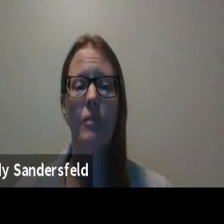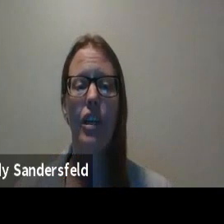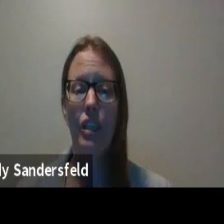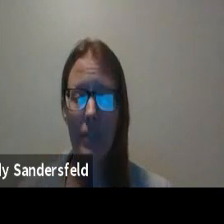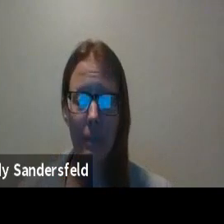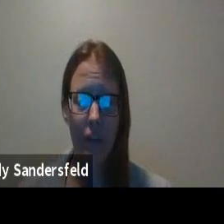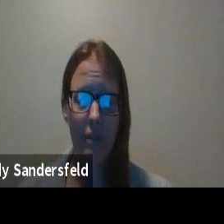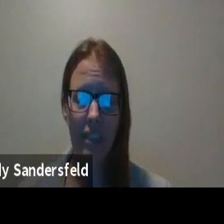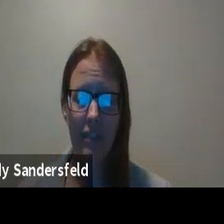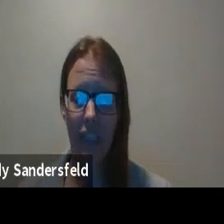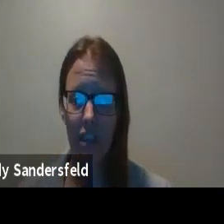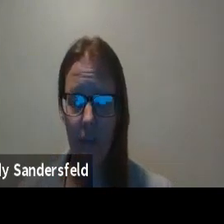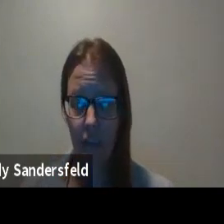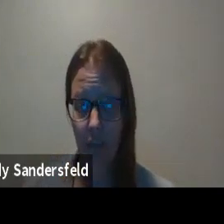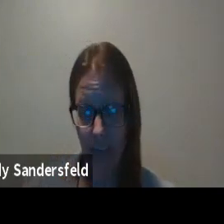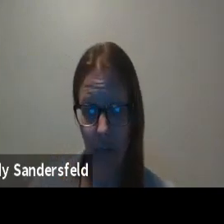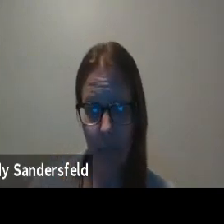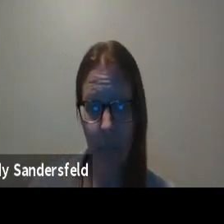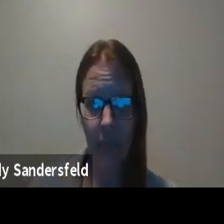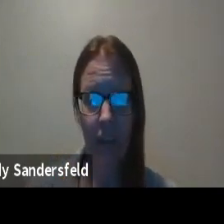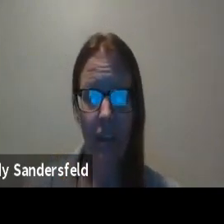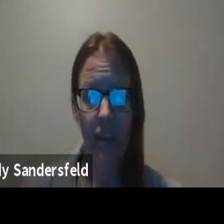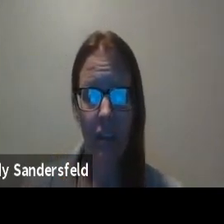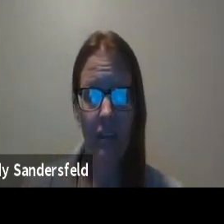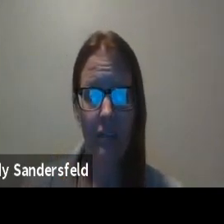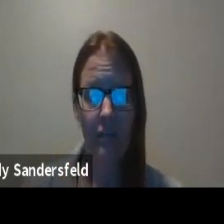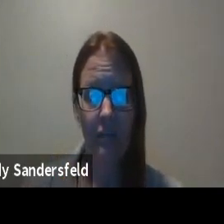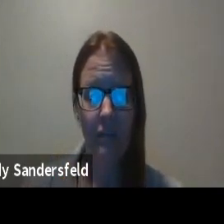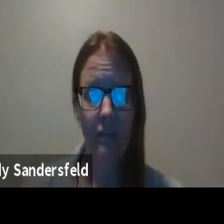and our newest program is Feeling Good About Your Smile.